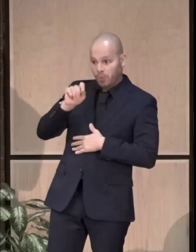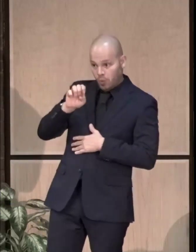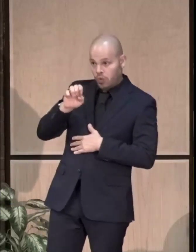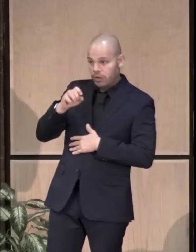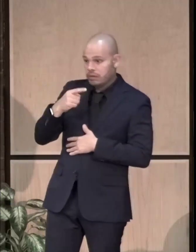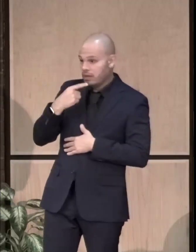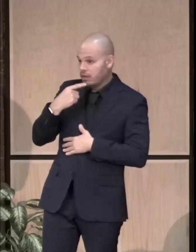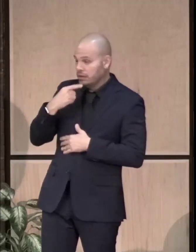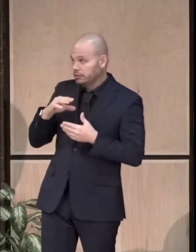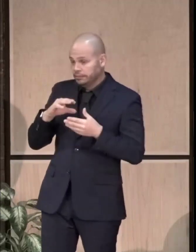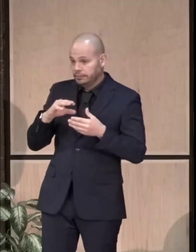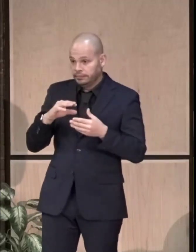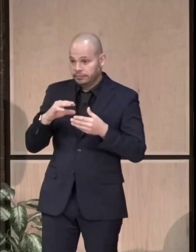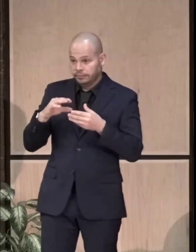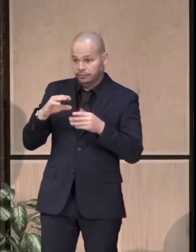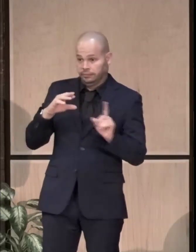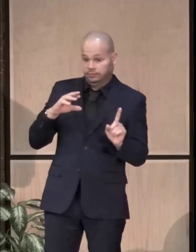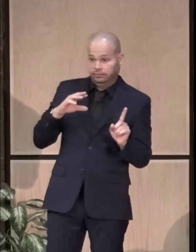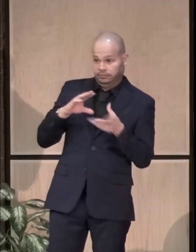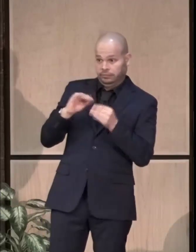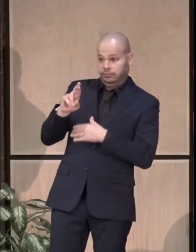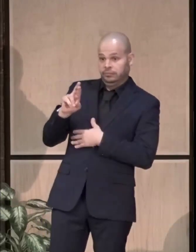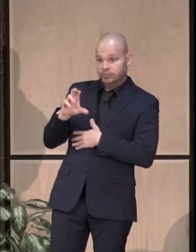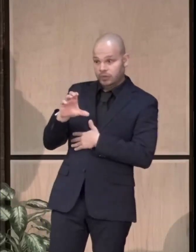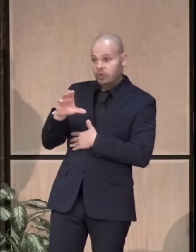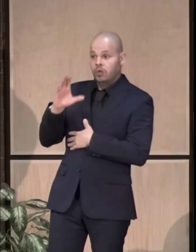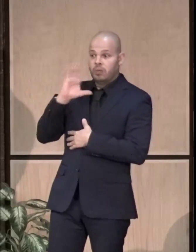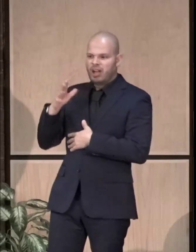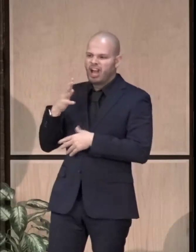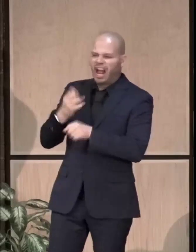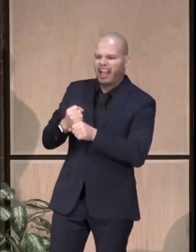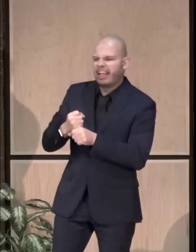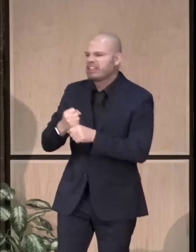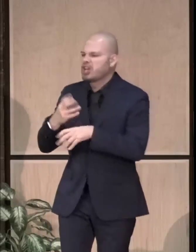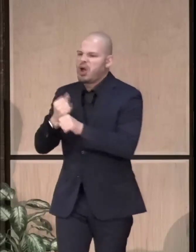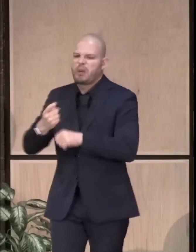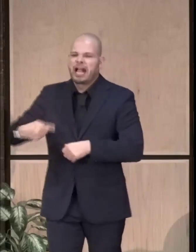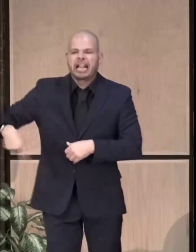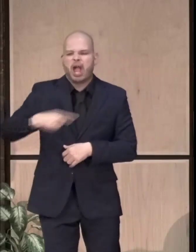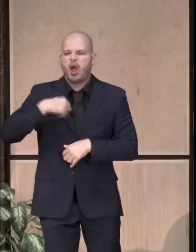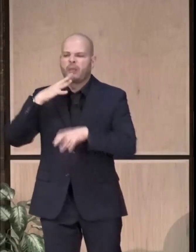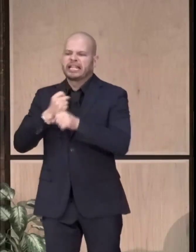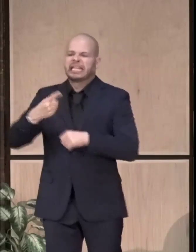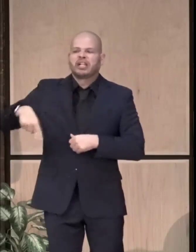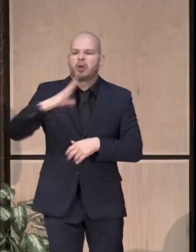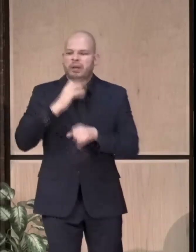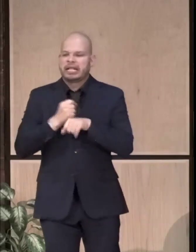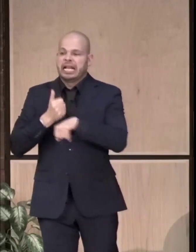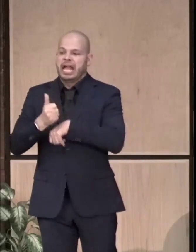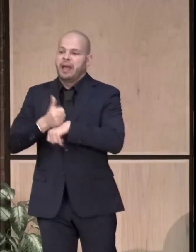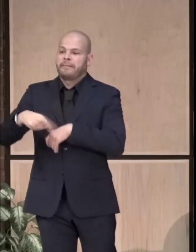the them. He also said I was the reason he can't buy guns anymore because of the